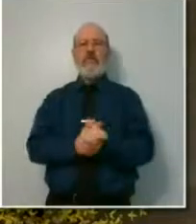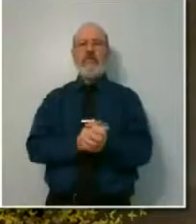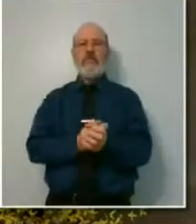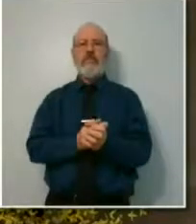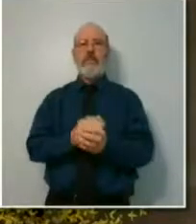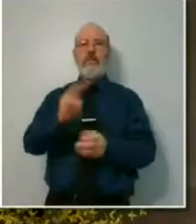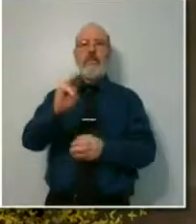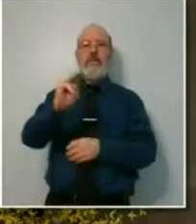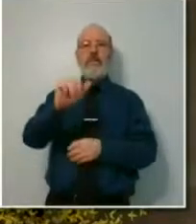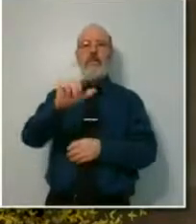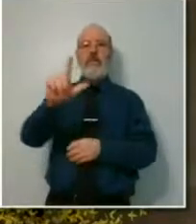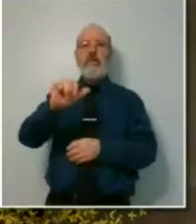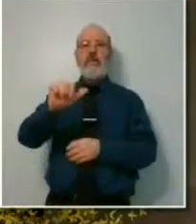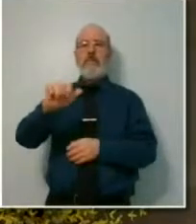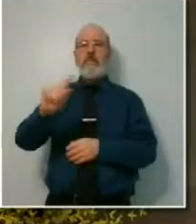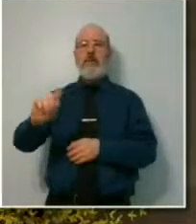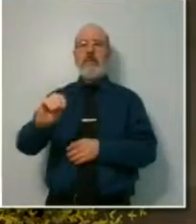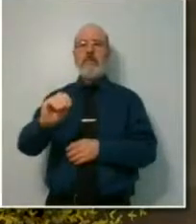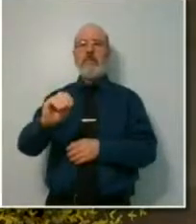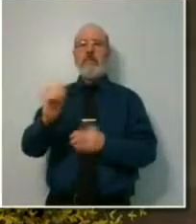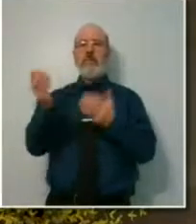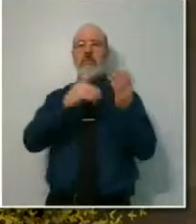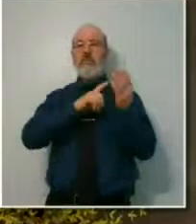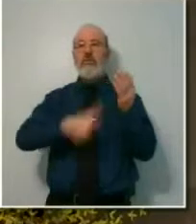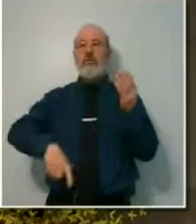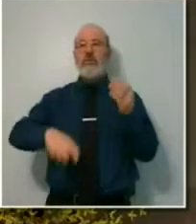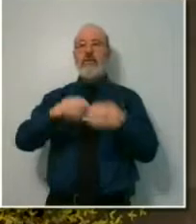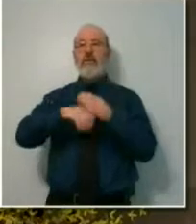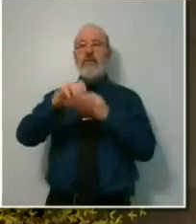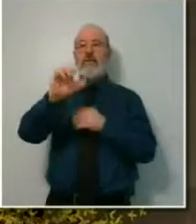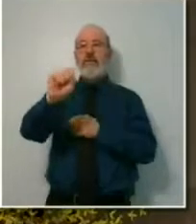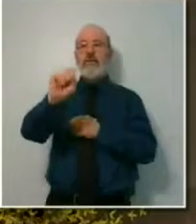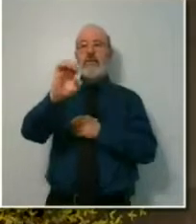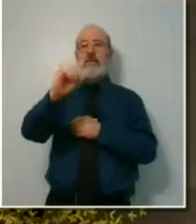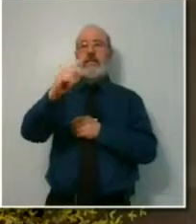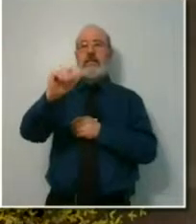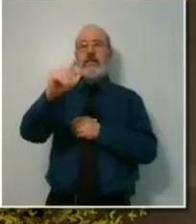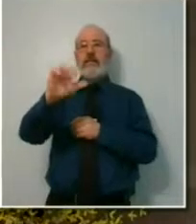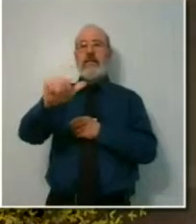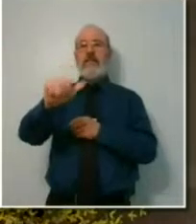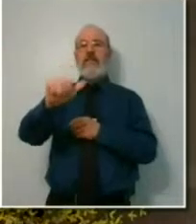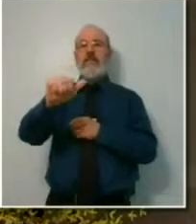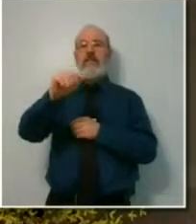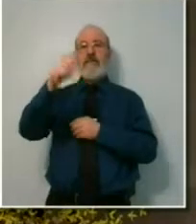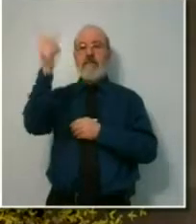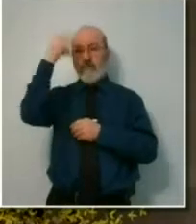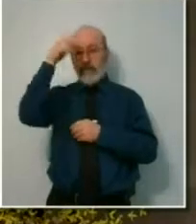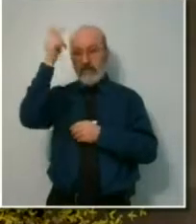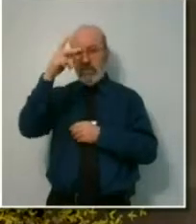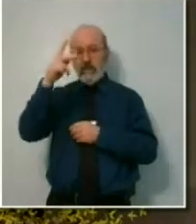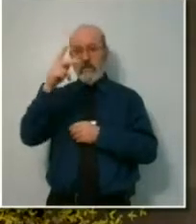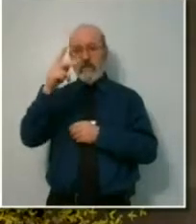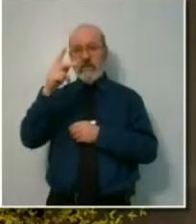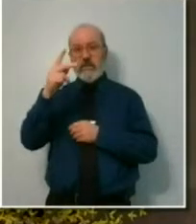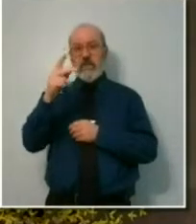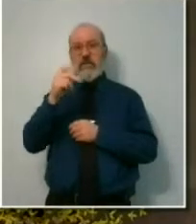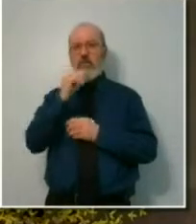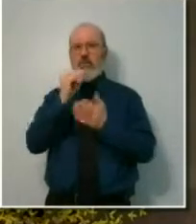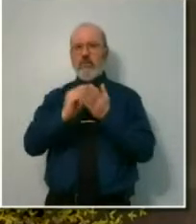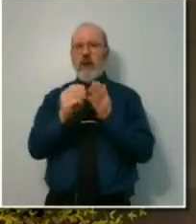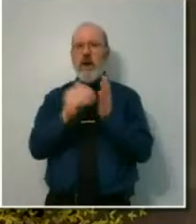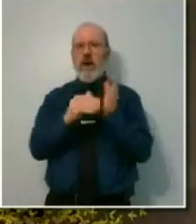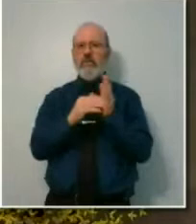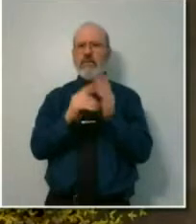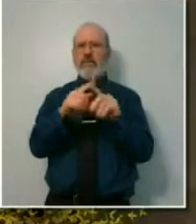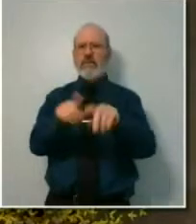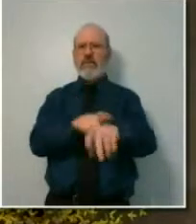Malazos serve the Lord in Sagada, the mountain province in the Philippines, and they generally don't write real often, but they write a lengthy letter